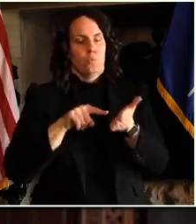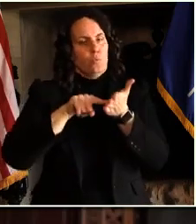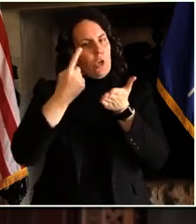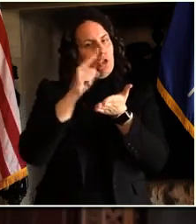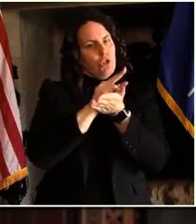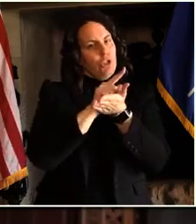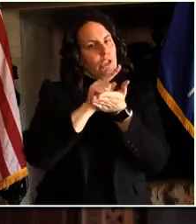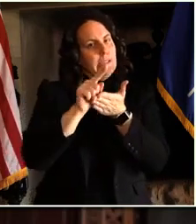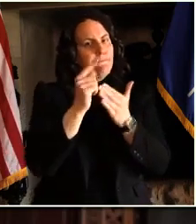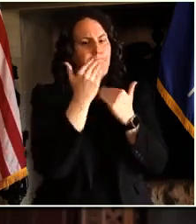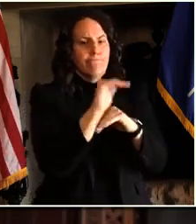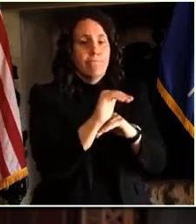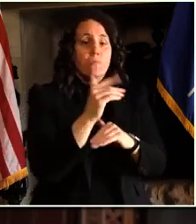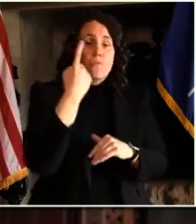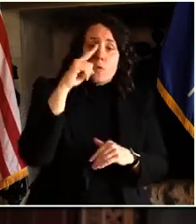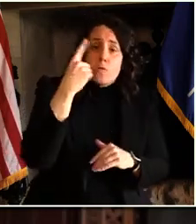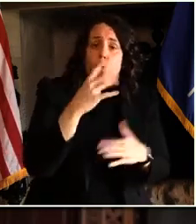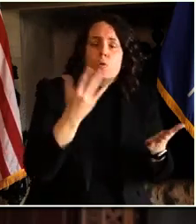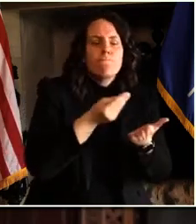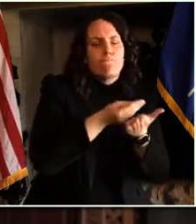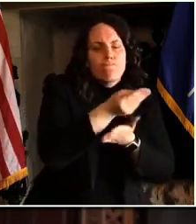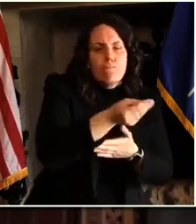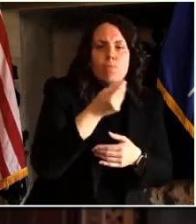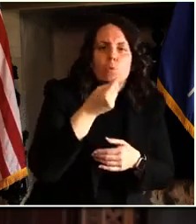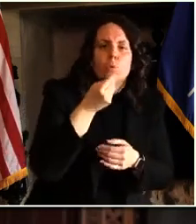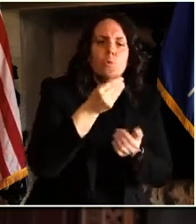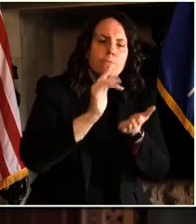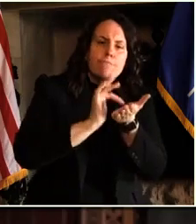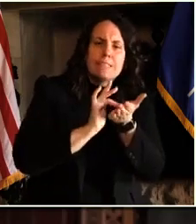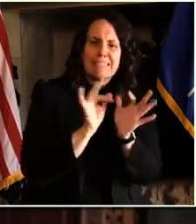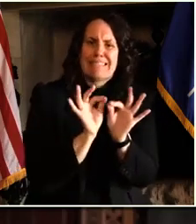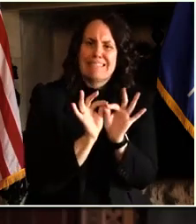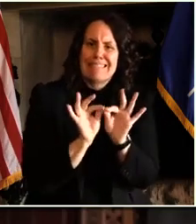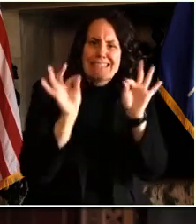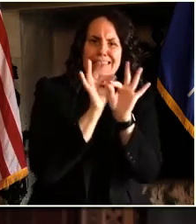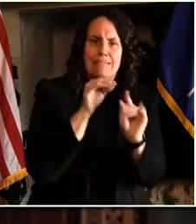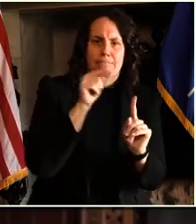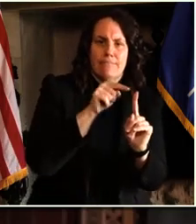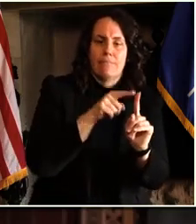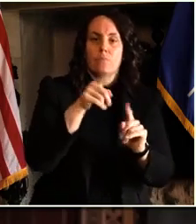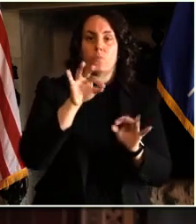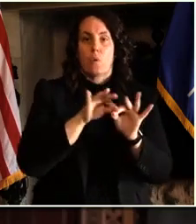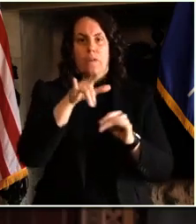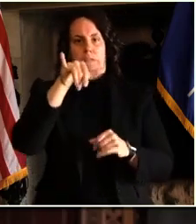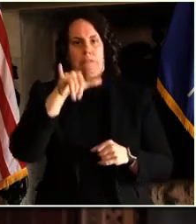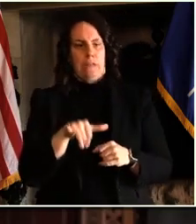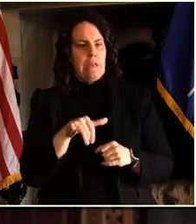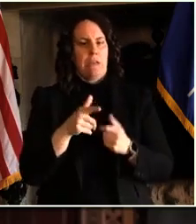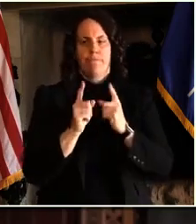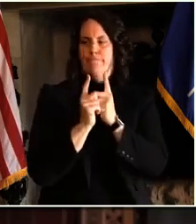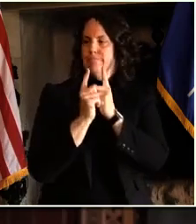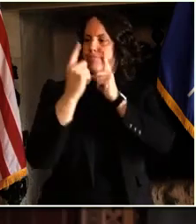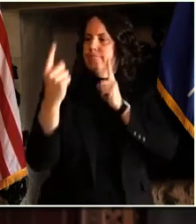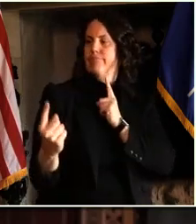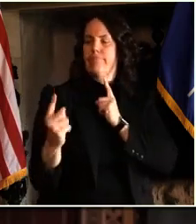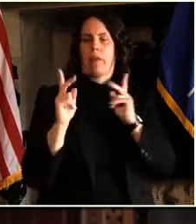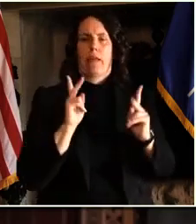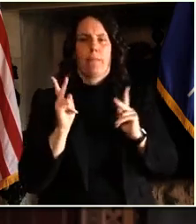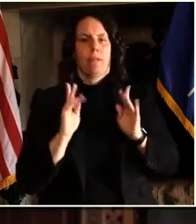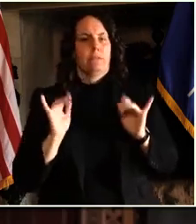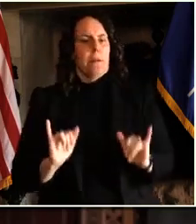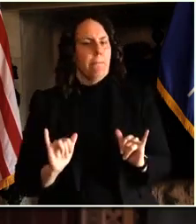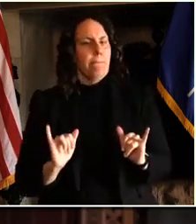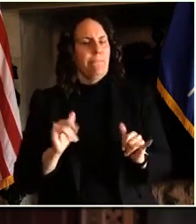at least 6 feet from each other. The more we all pull together while keeping our 6 feet physical distance,